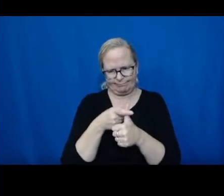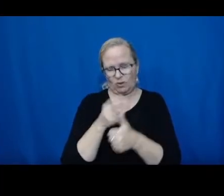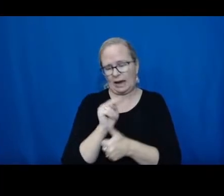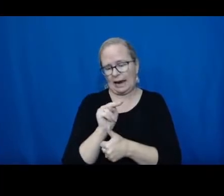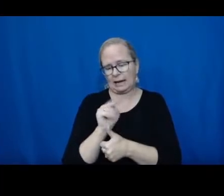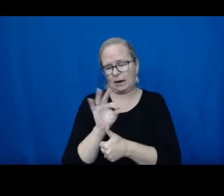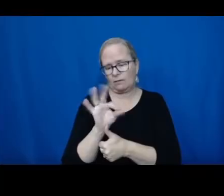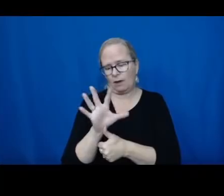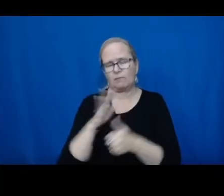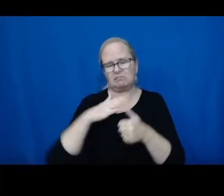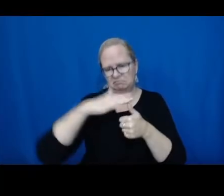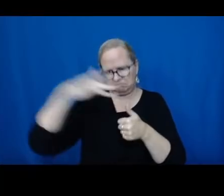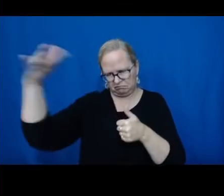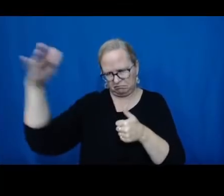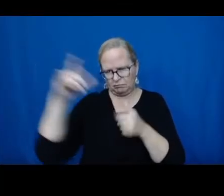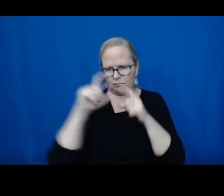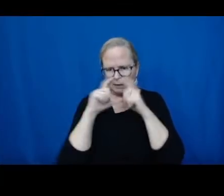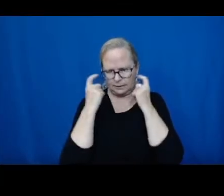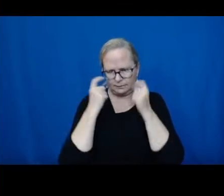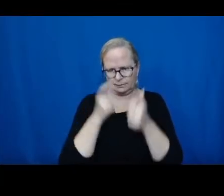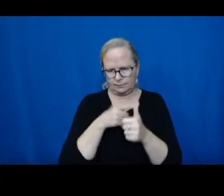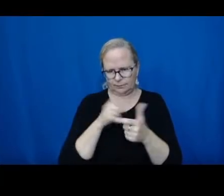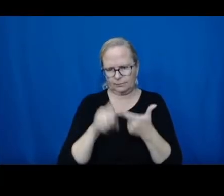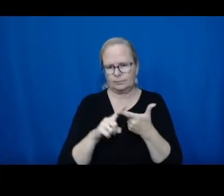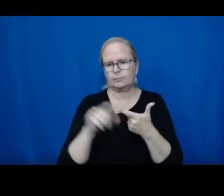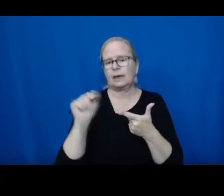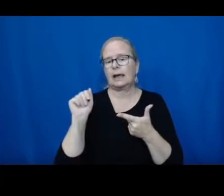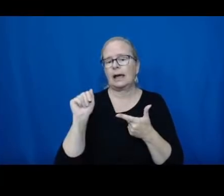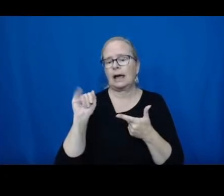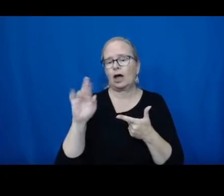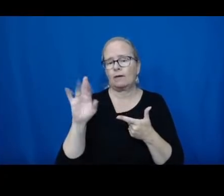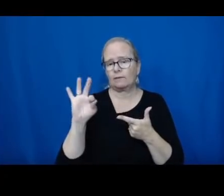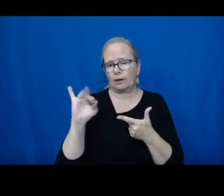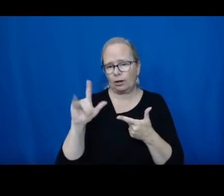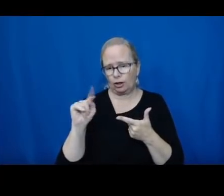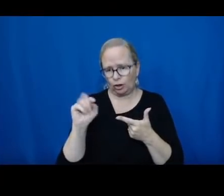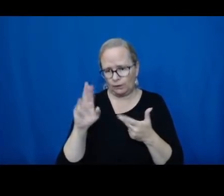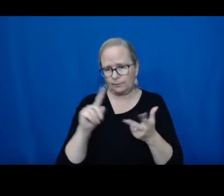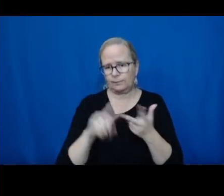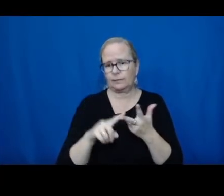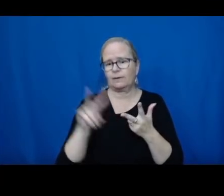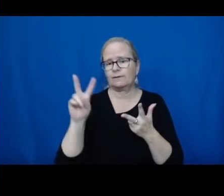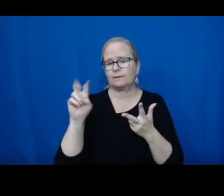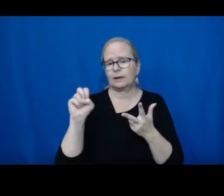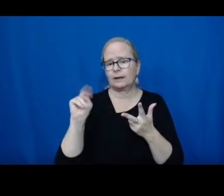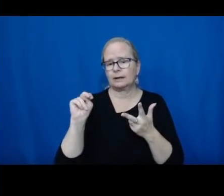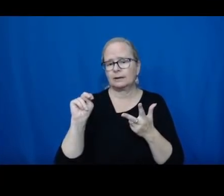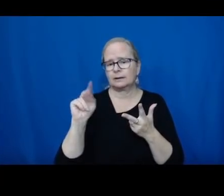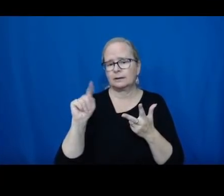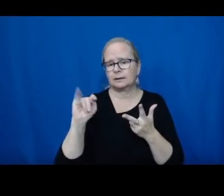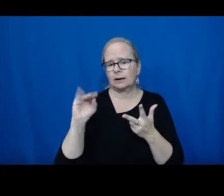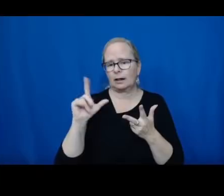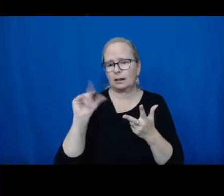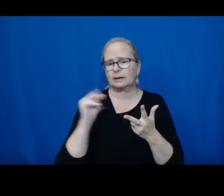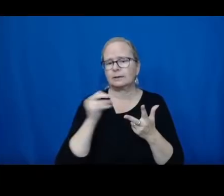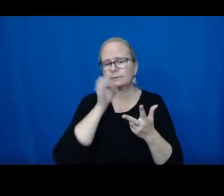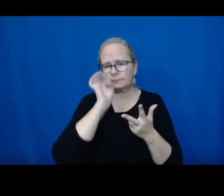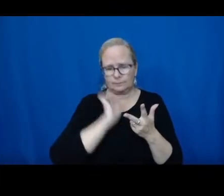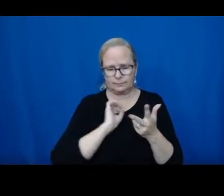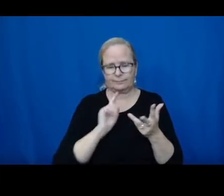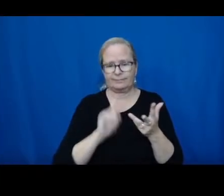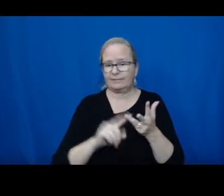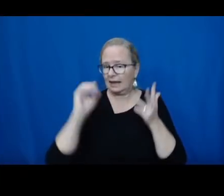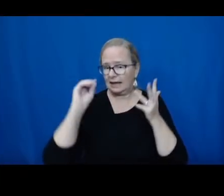education, so that people know how virus is transmitted and they know how to protect themselves against it. So that's one element of the